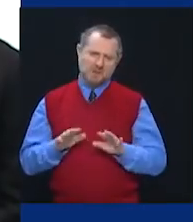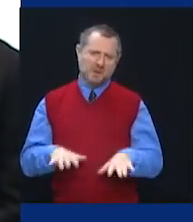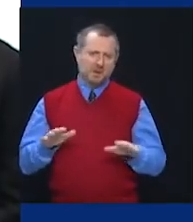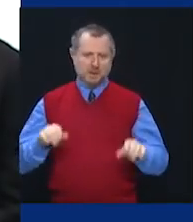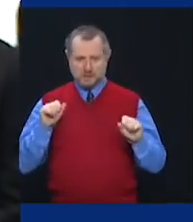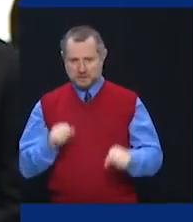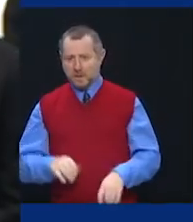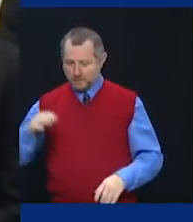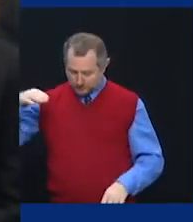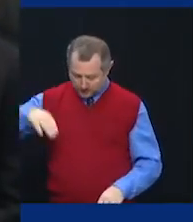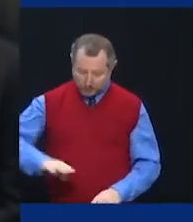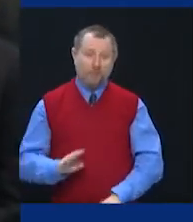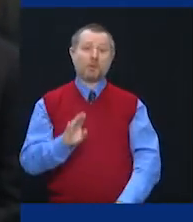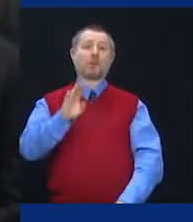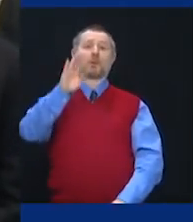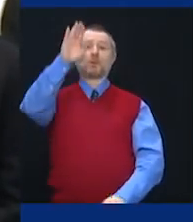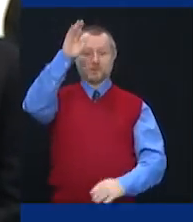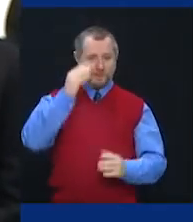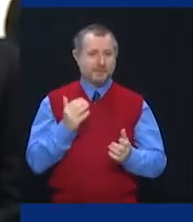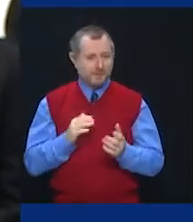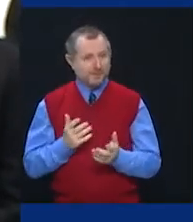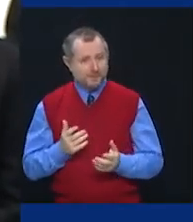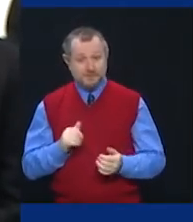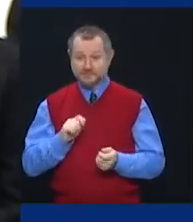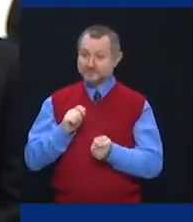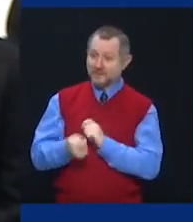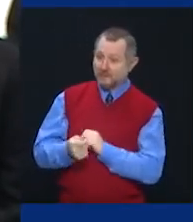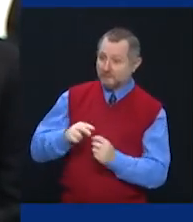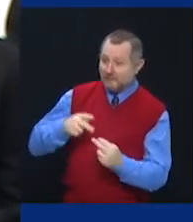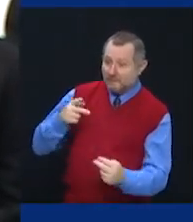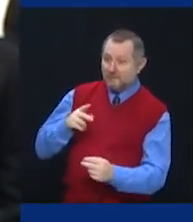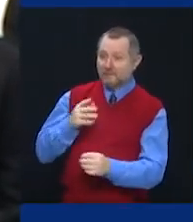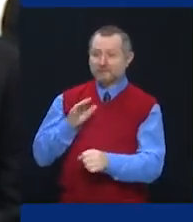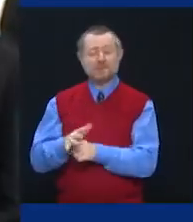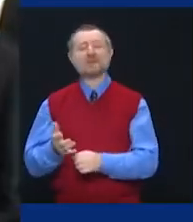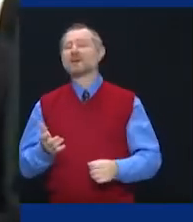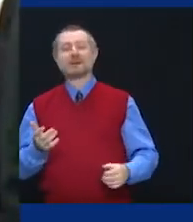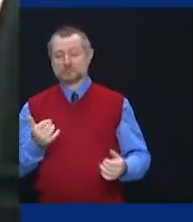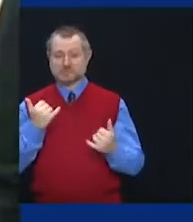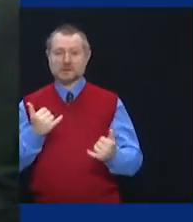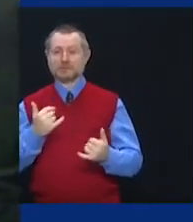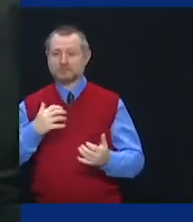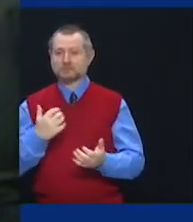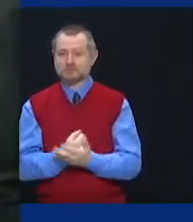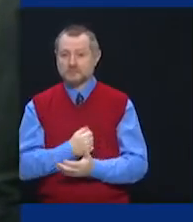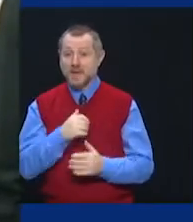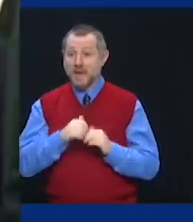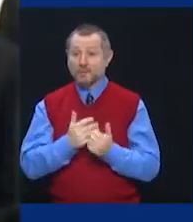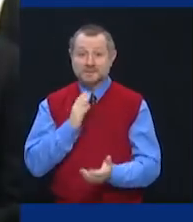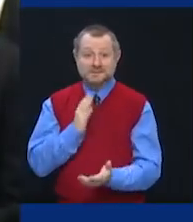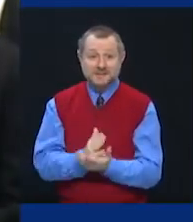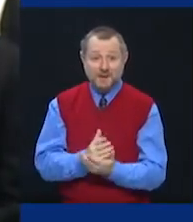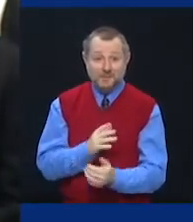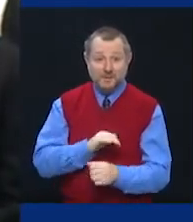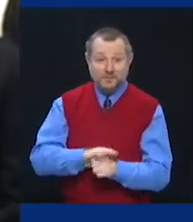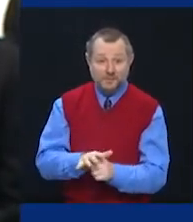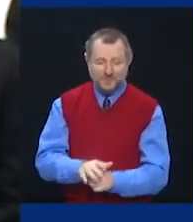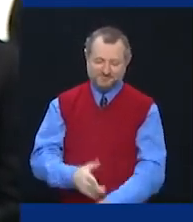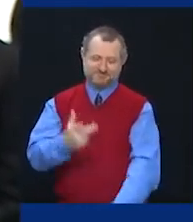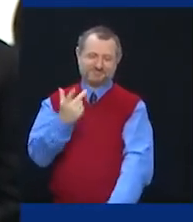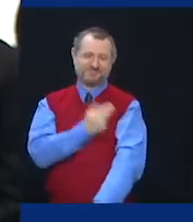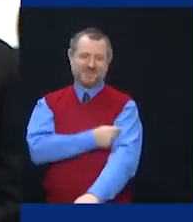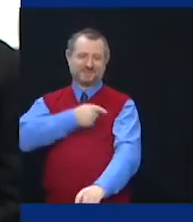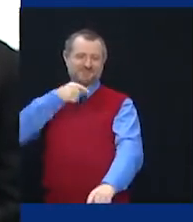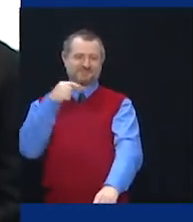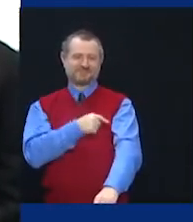and mutating. We need to stop this virus here and now. In these moments, we must remember